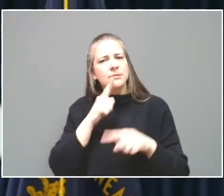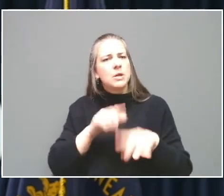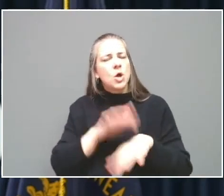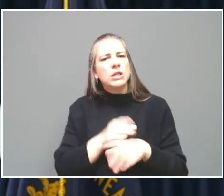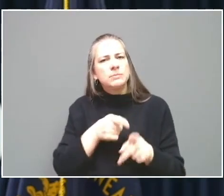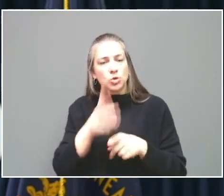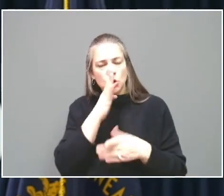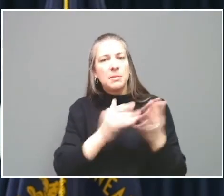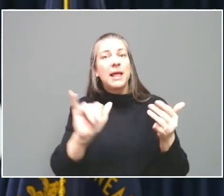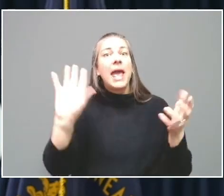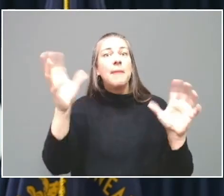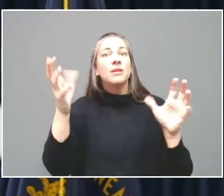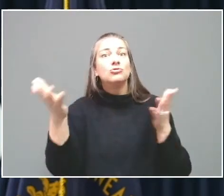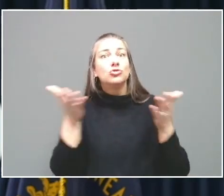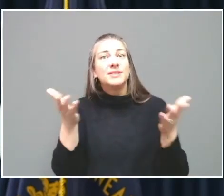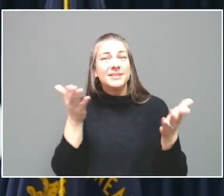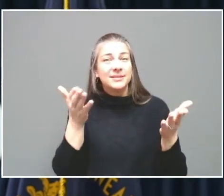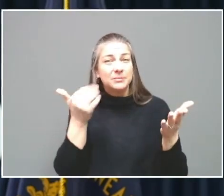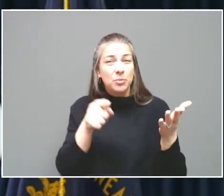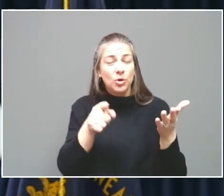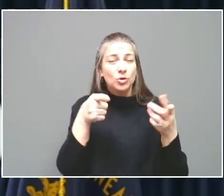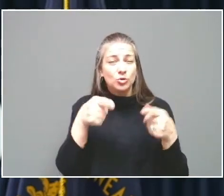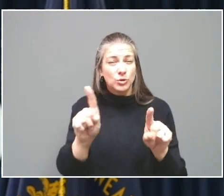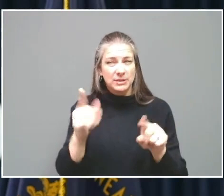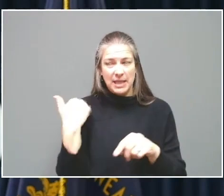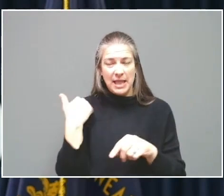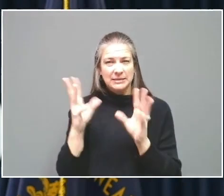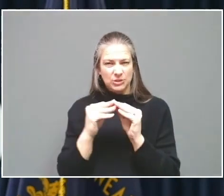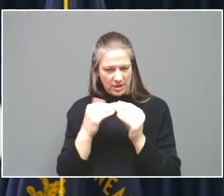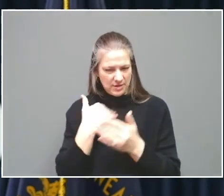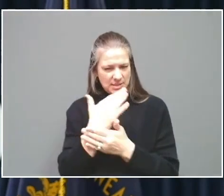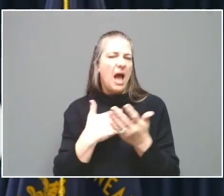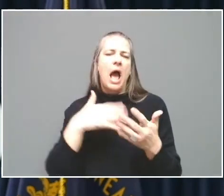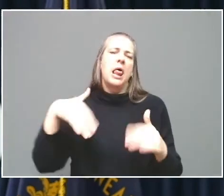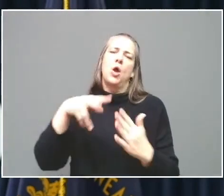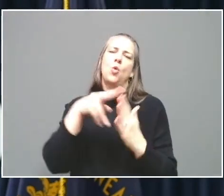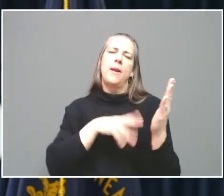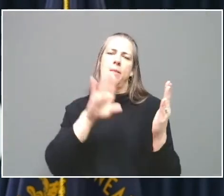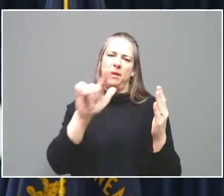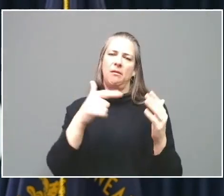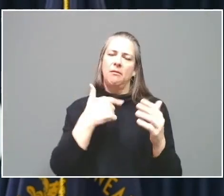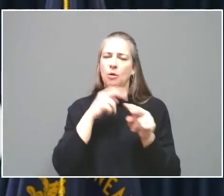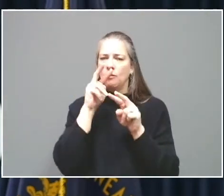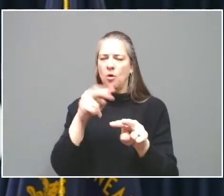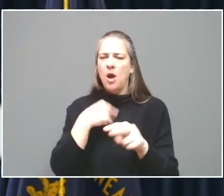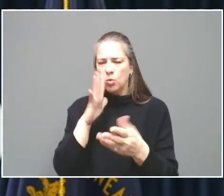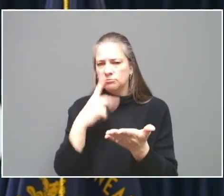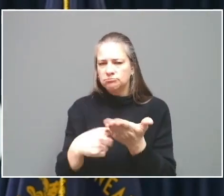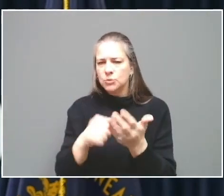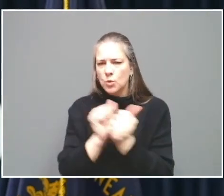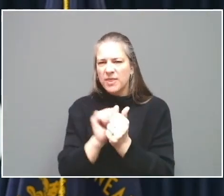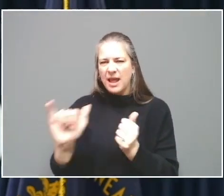ambulance services, if you remember, during the last session. So I haven't read the bill. I look forward to having conversations with those